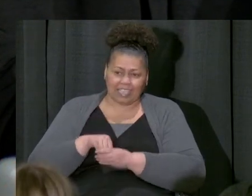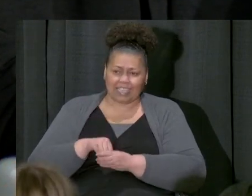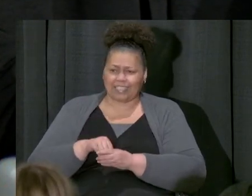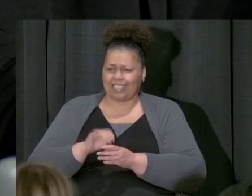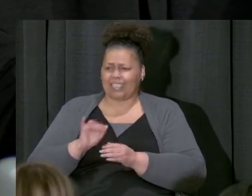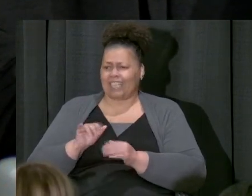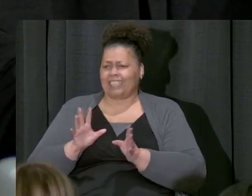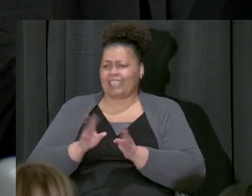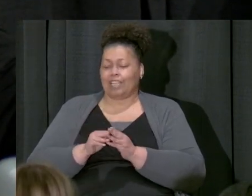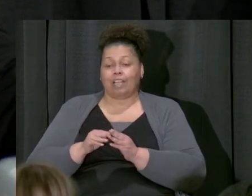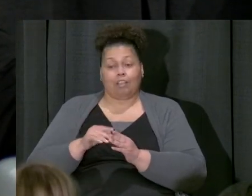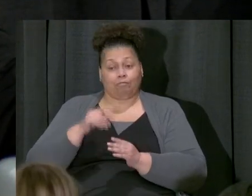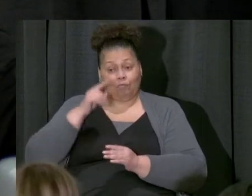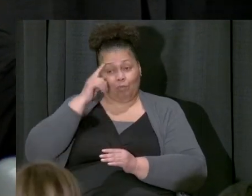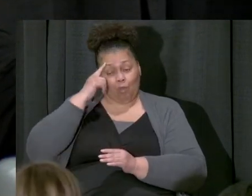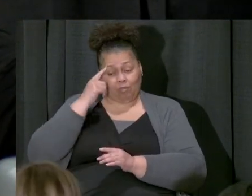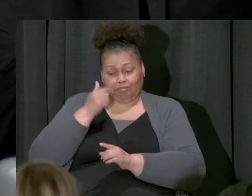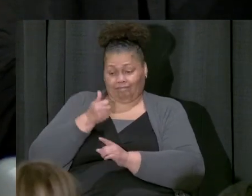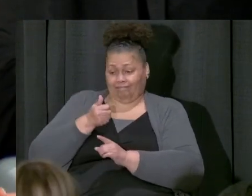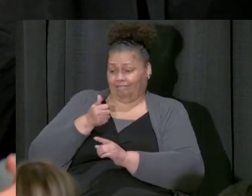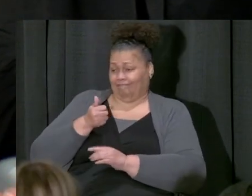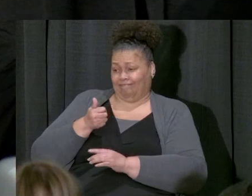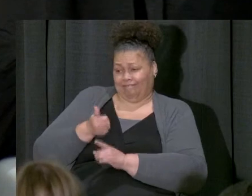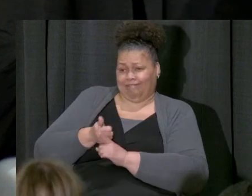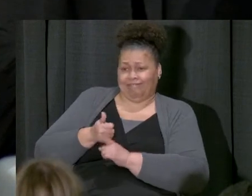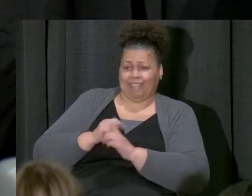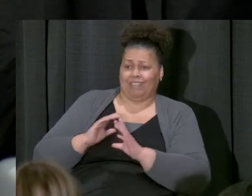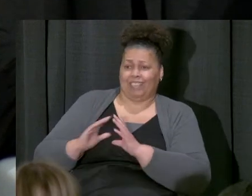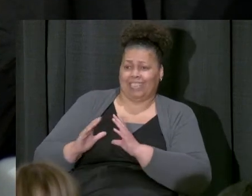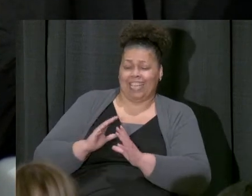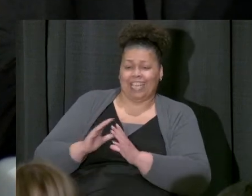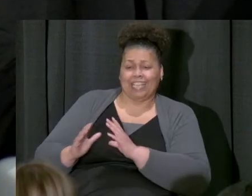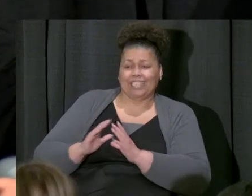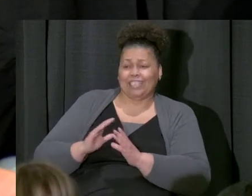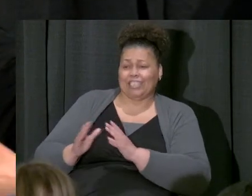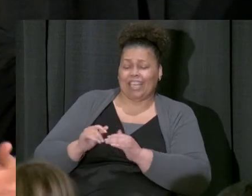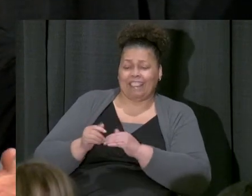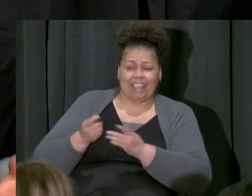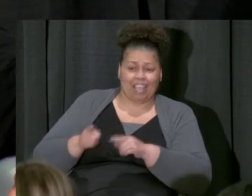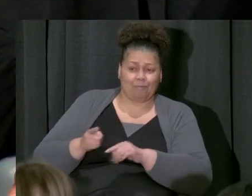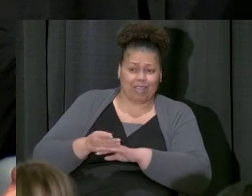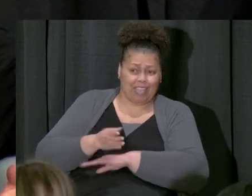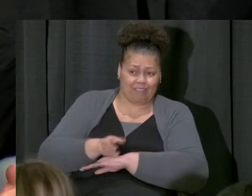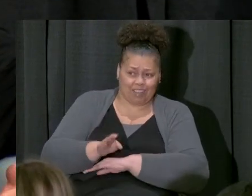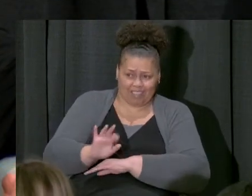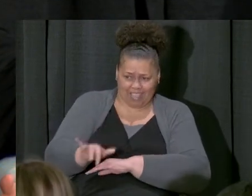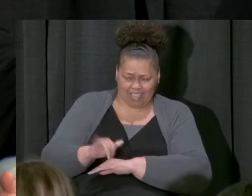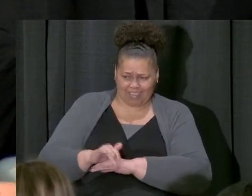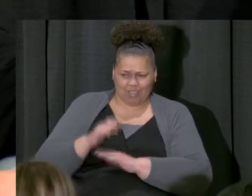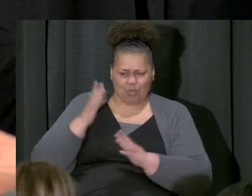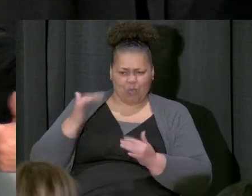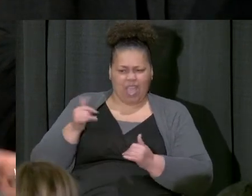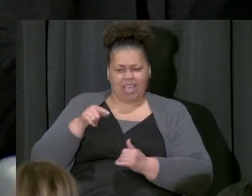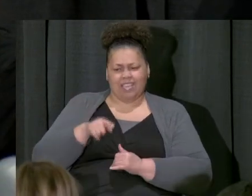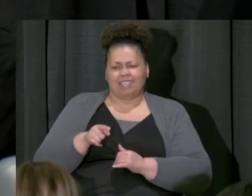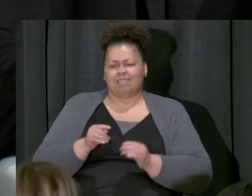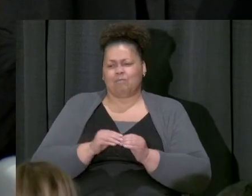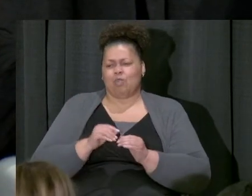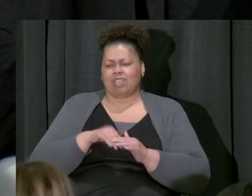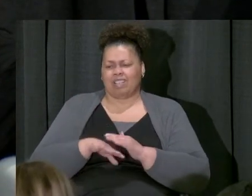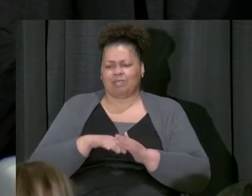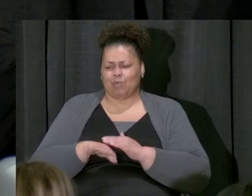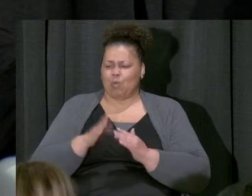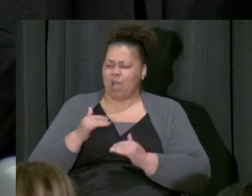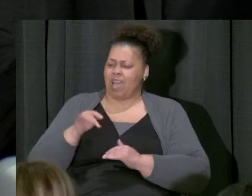was really interesting was the conversations that then followed about, you know, why was that more accessible, or